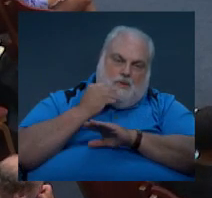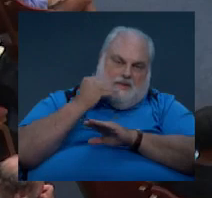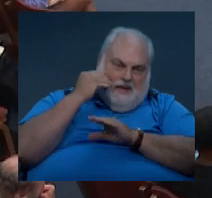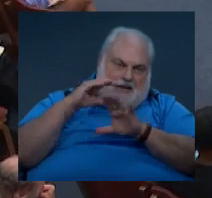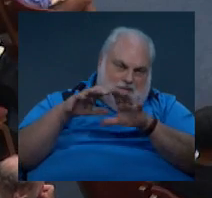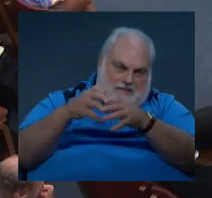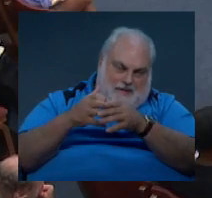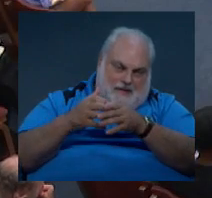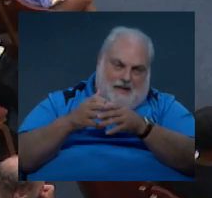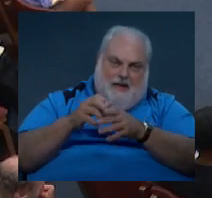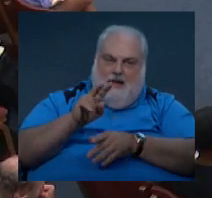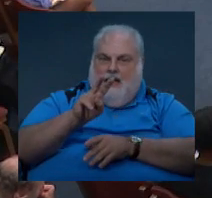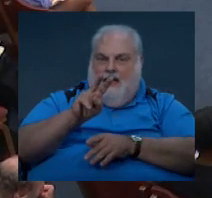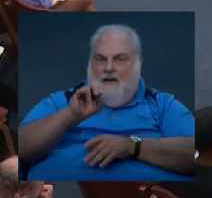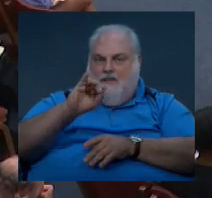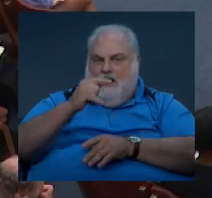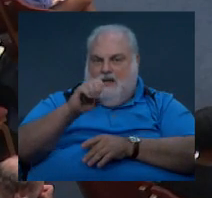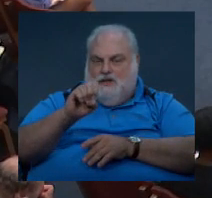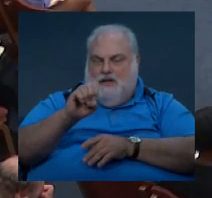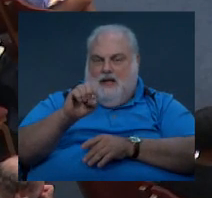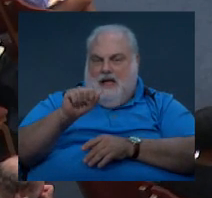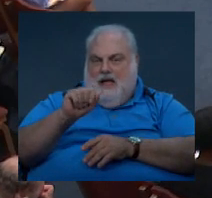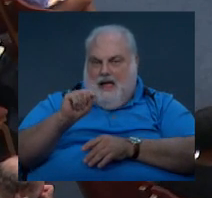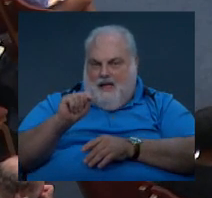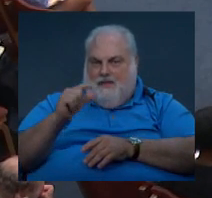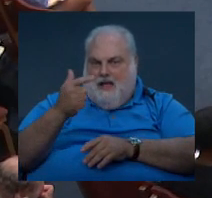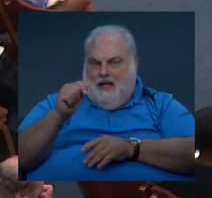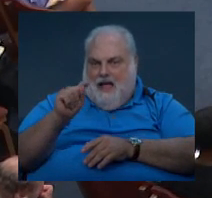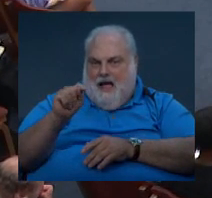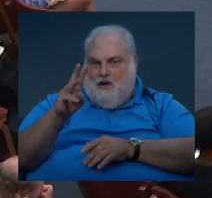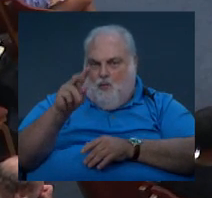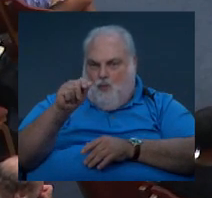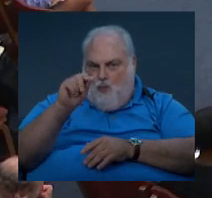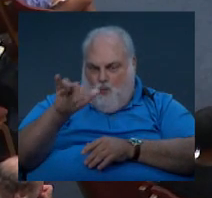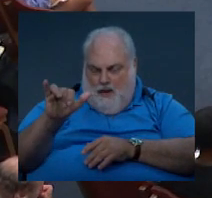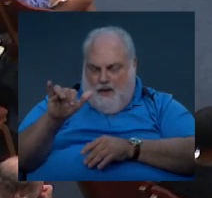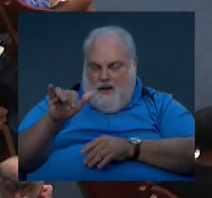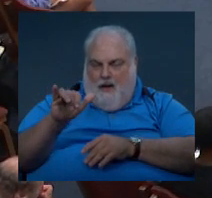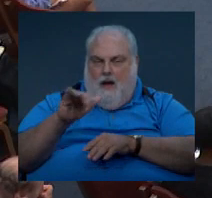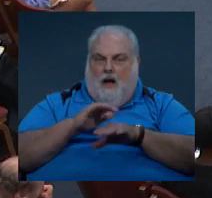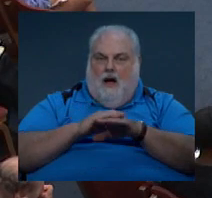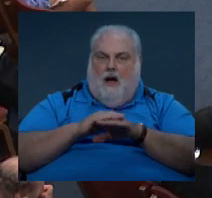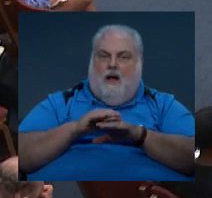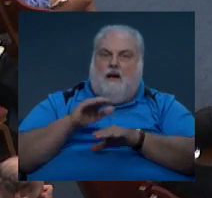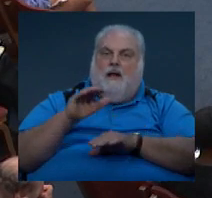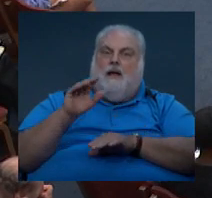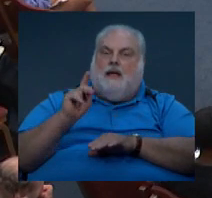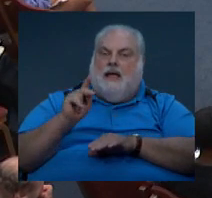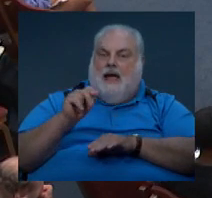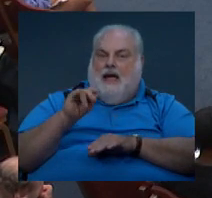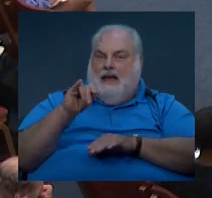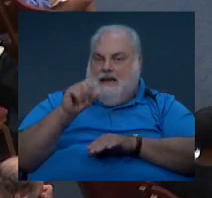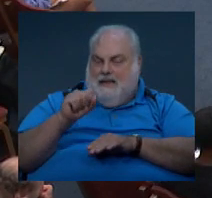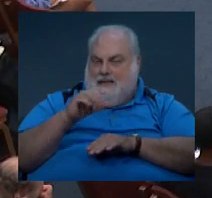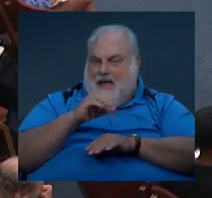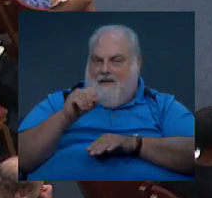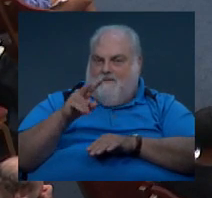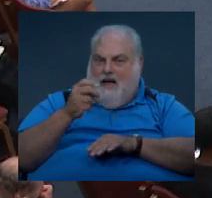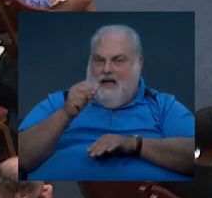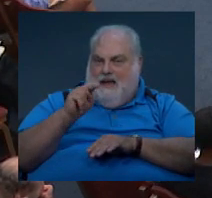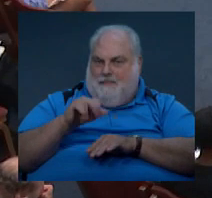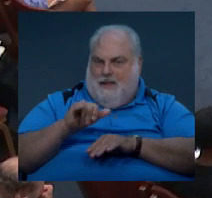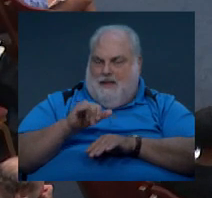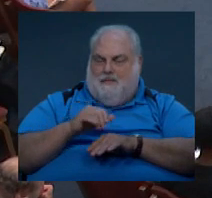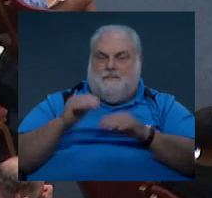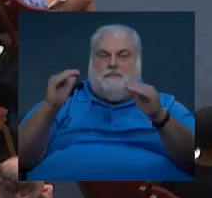district titled Village at the Gateway, long form PRD, located west of the existing Village at the Gateway, Phase 2, 4 blocks west of Vimy Ridge